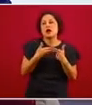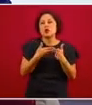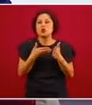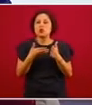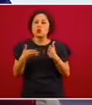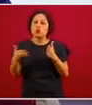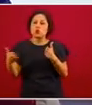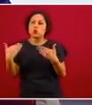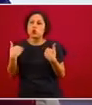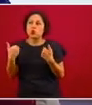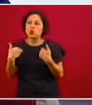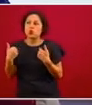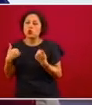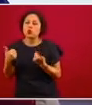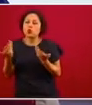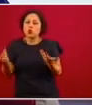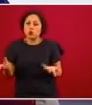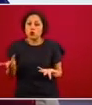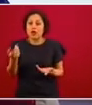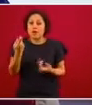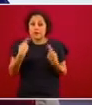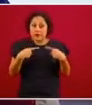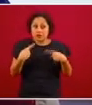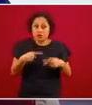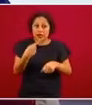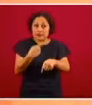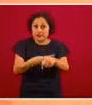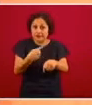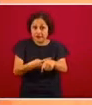behavior of the epidemic.